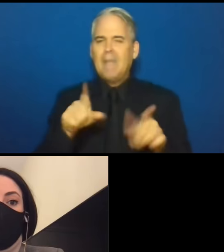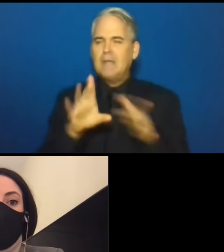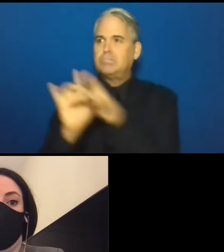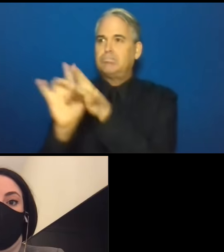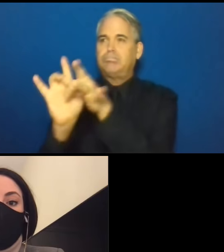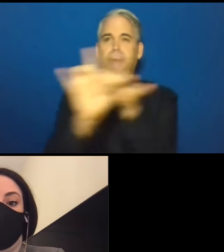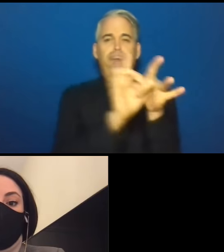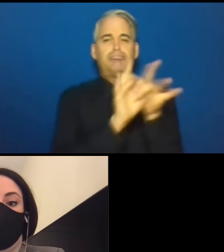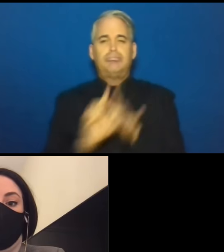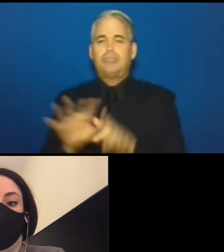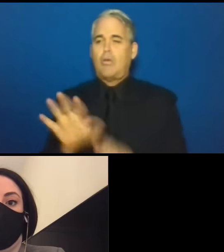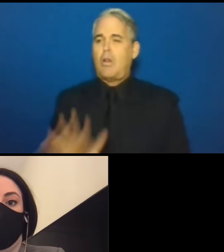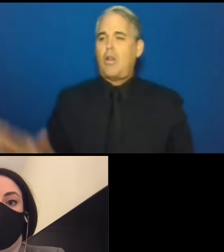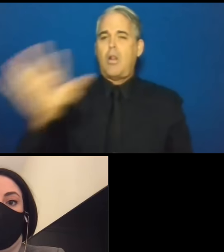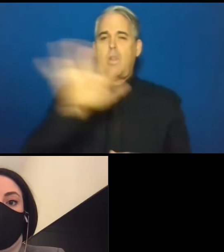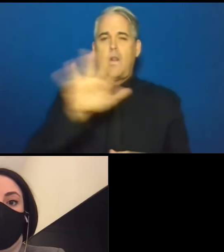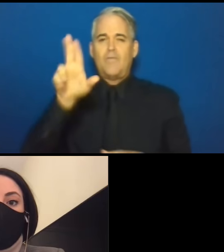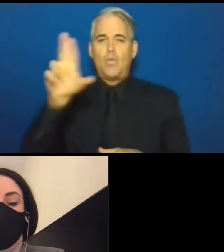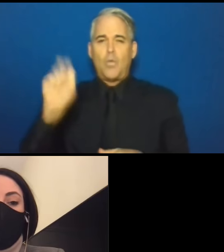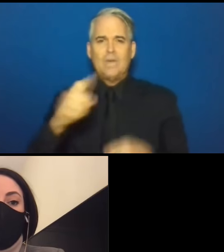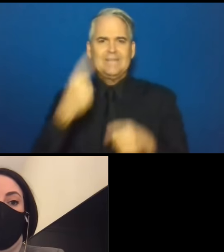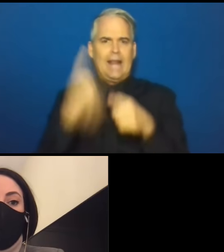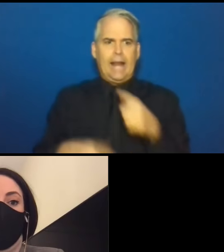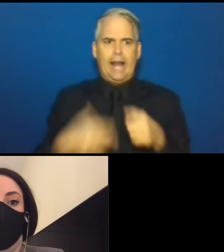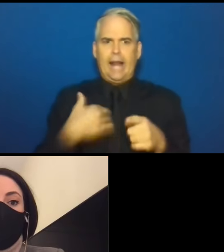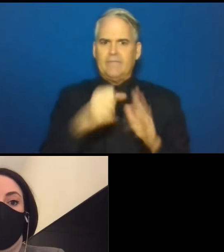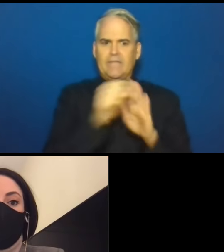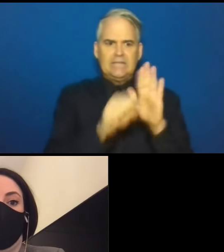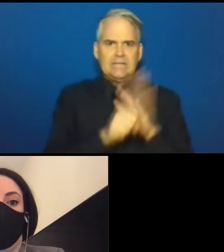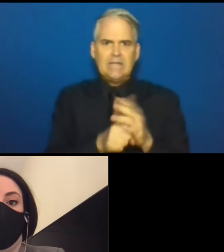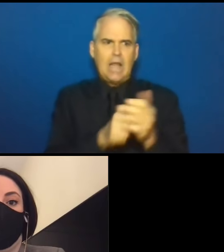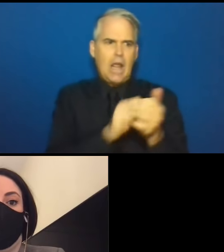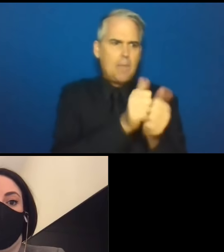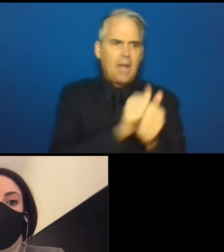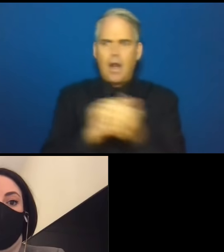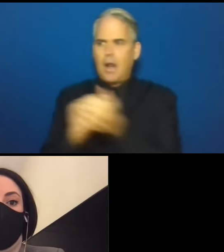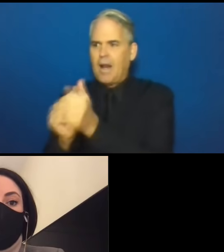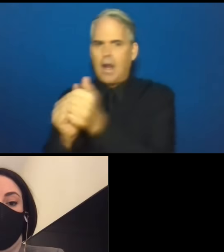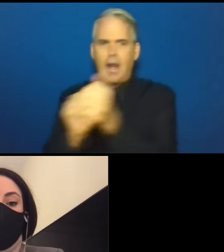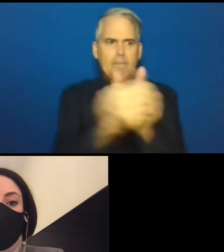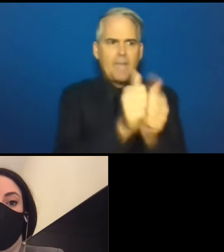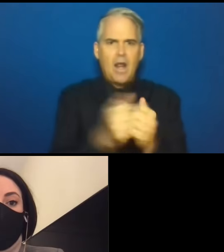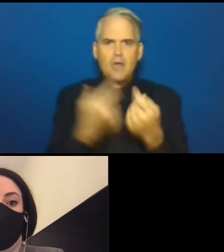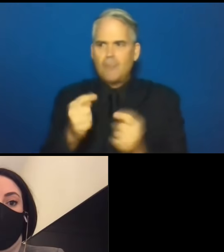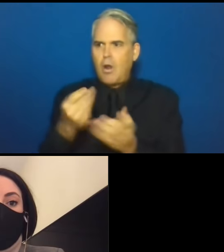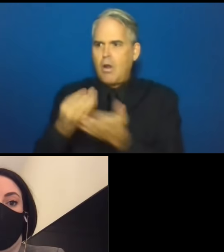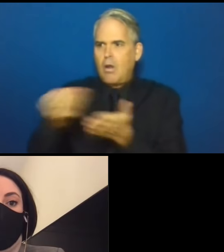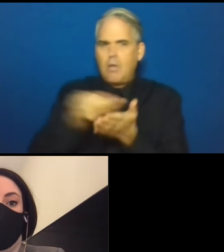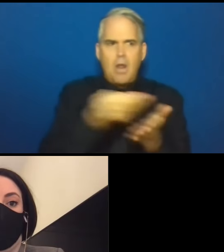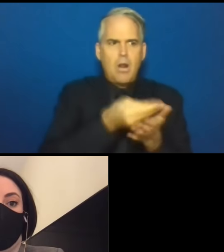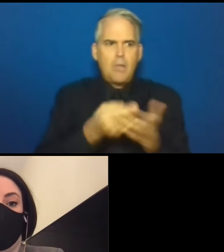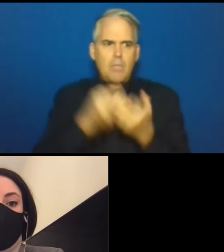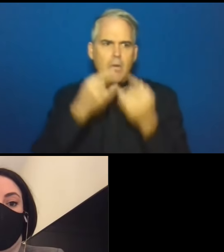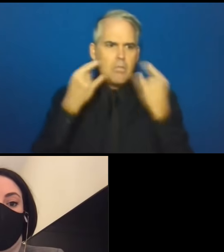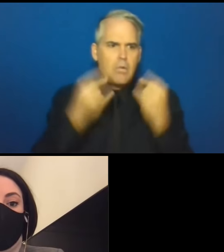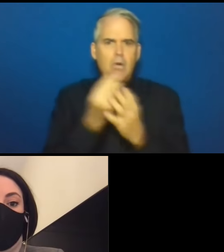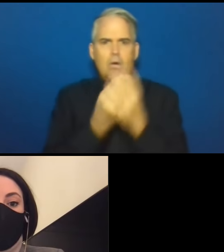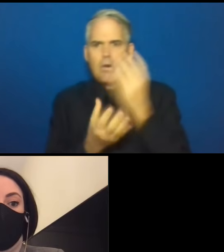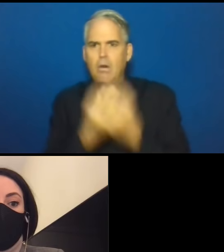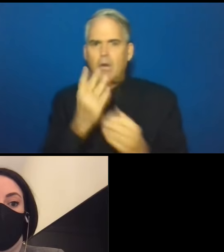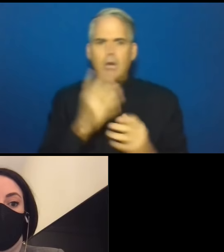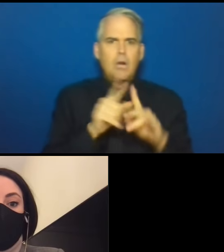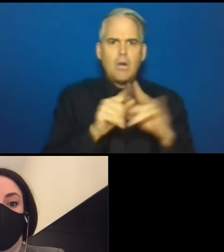have every state fighting with every other state in order to try to procure these things. We need to have a national plan in place, and it's my hope